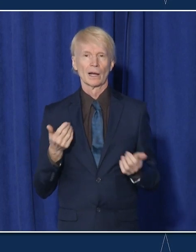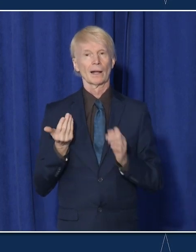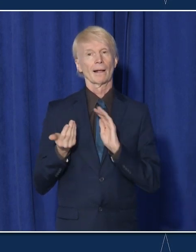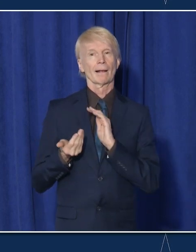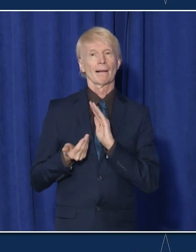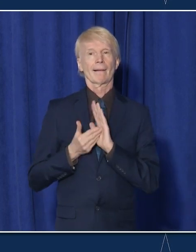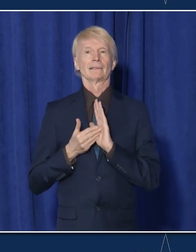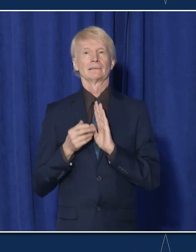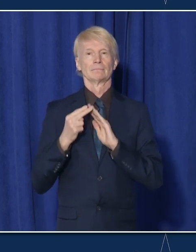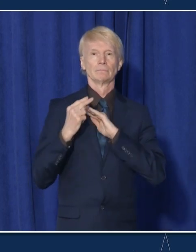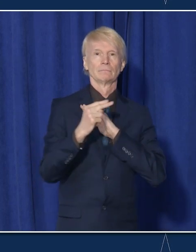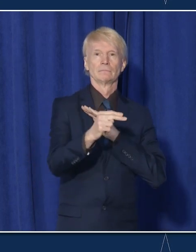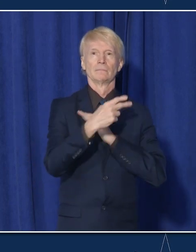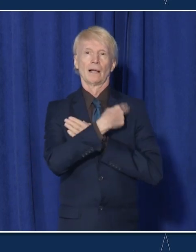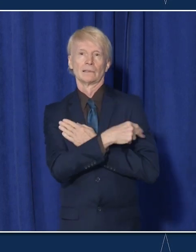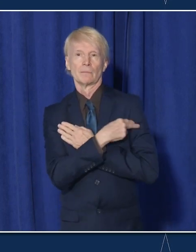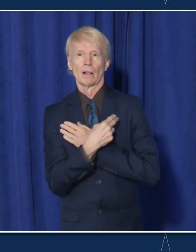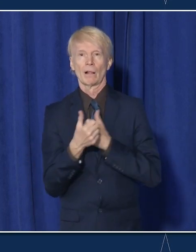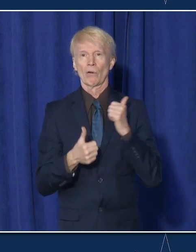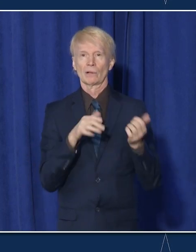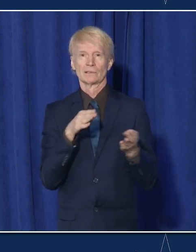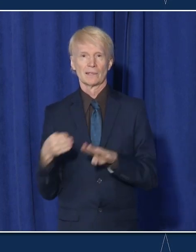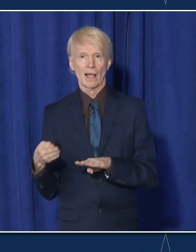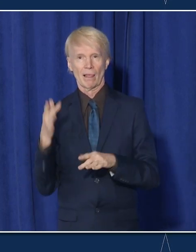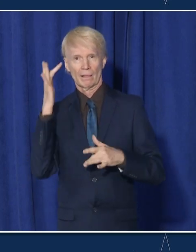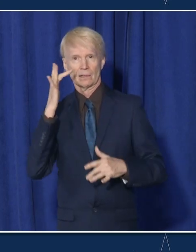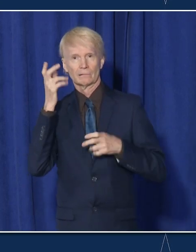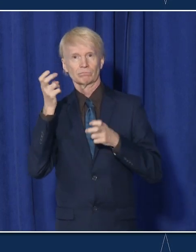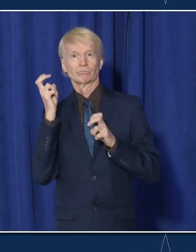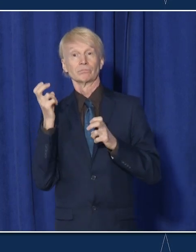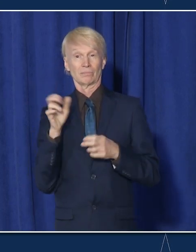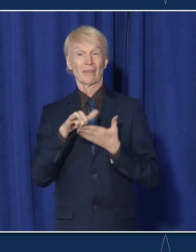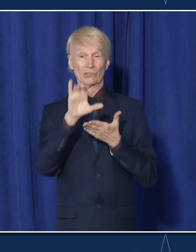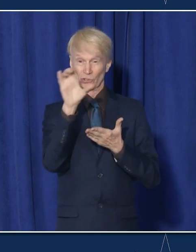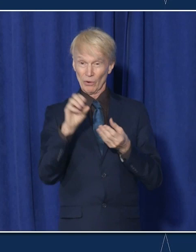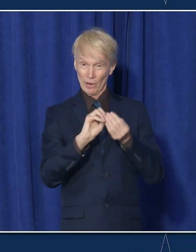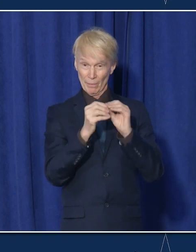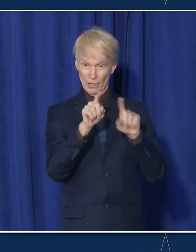illness, hospitalization, and death. This is Chicago data.